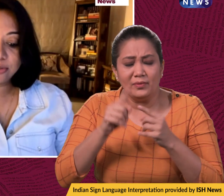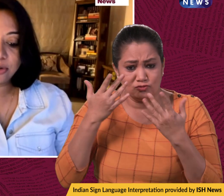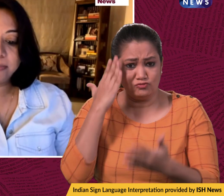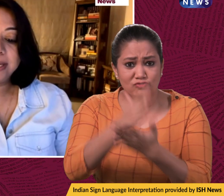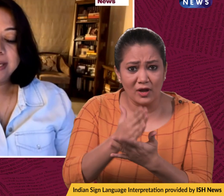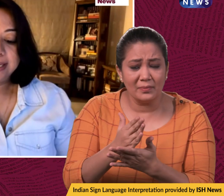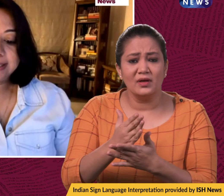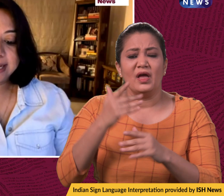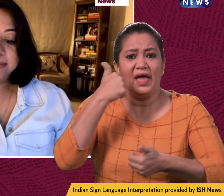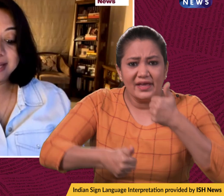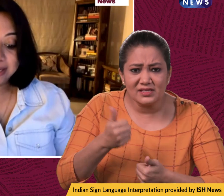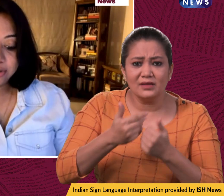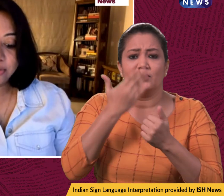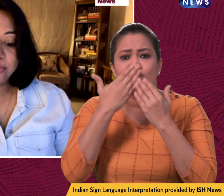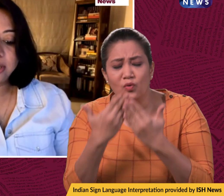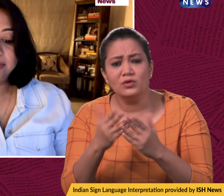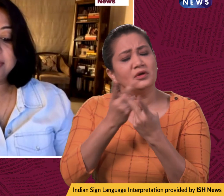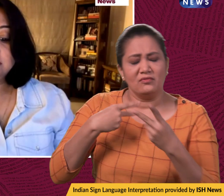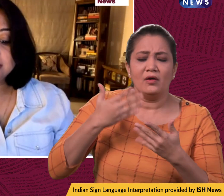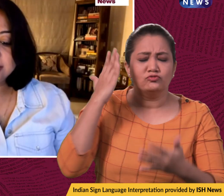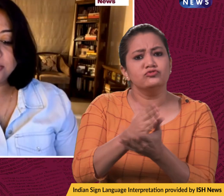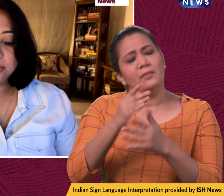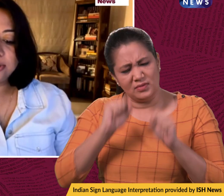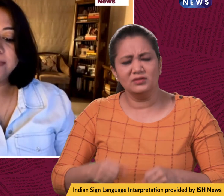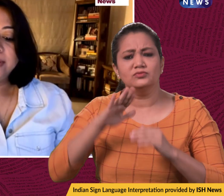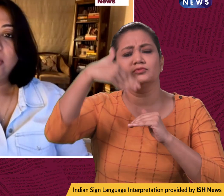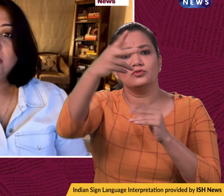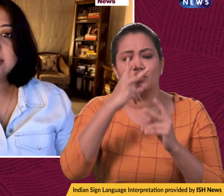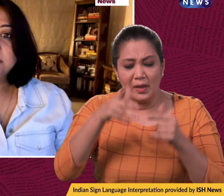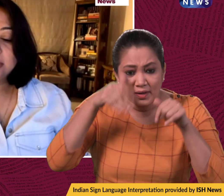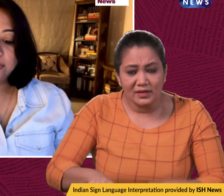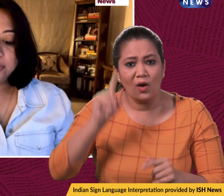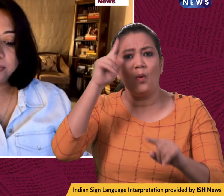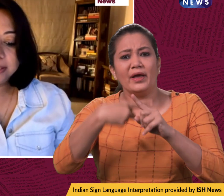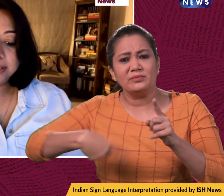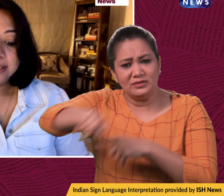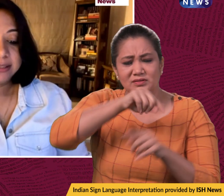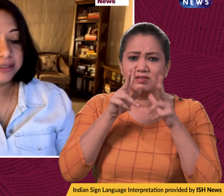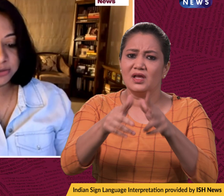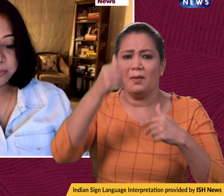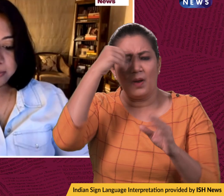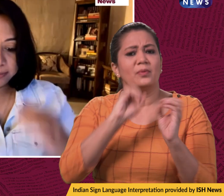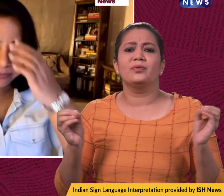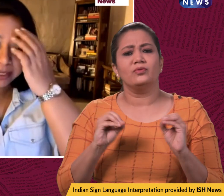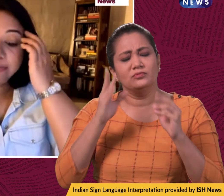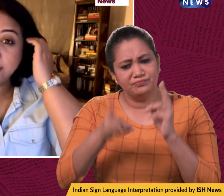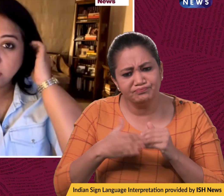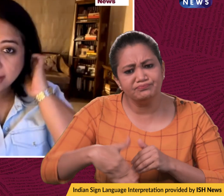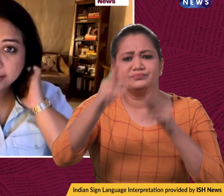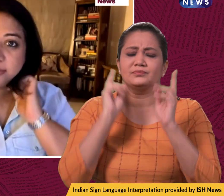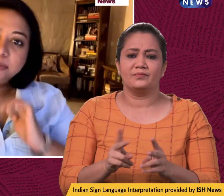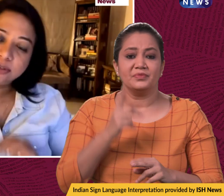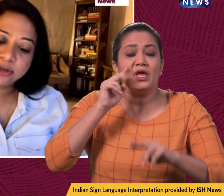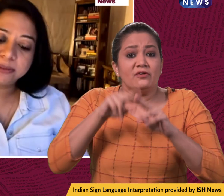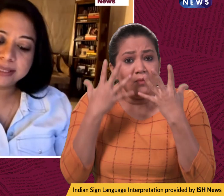arises to stop exams and schools. However, in the present situation, all experts are of the opinion that there is no problem. If